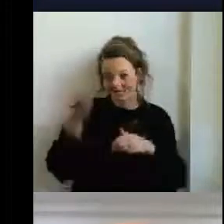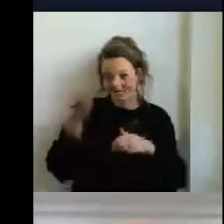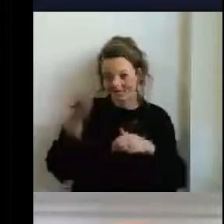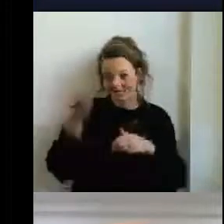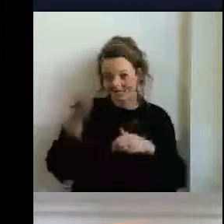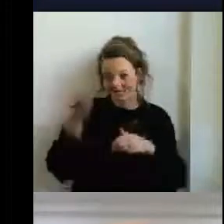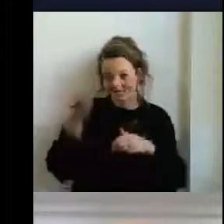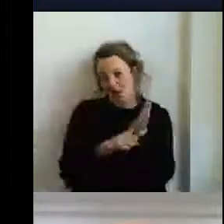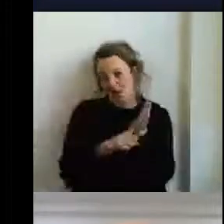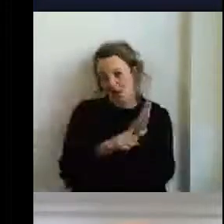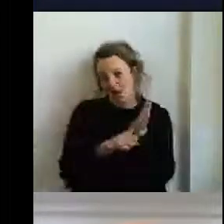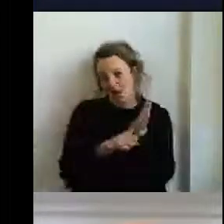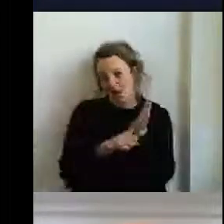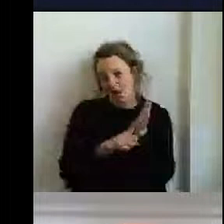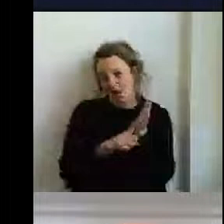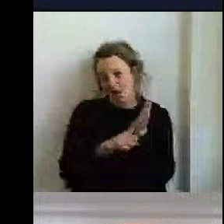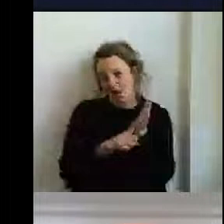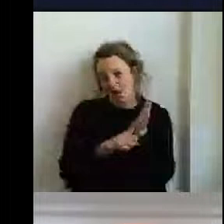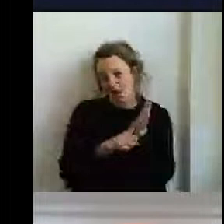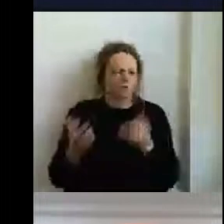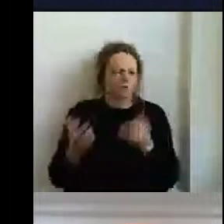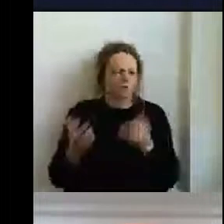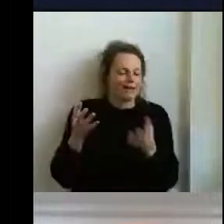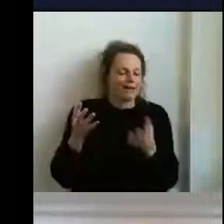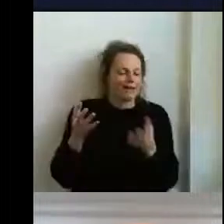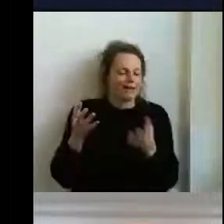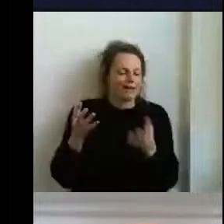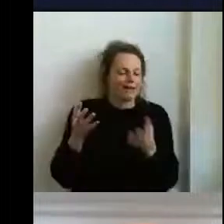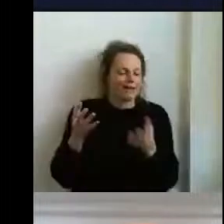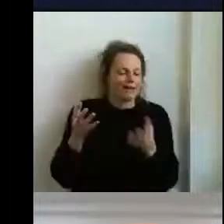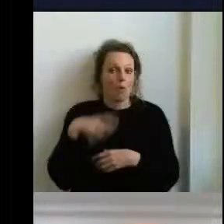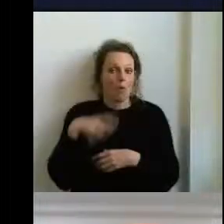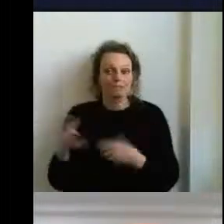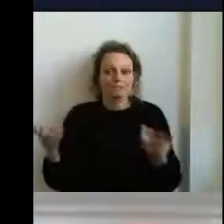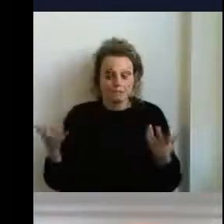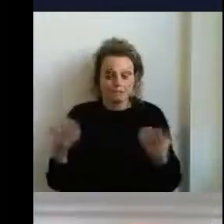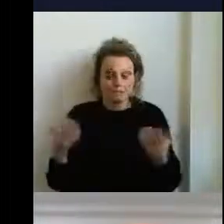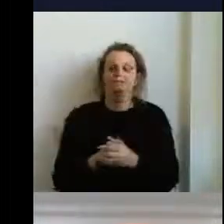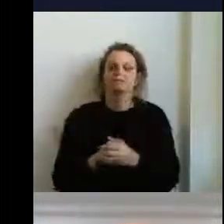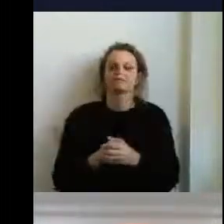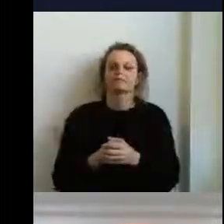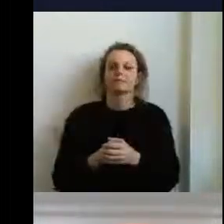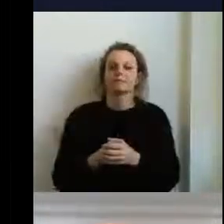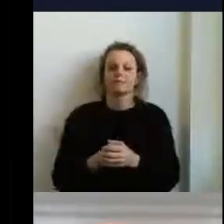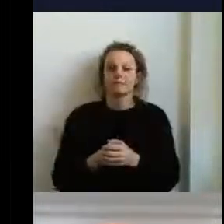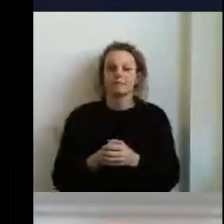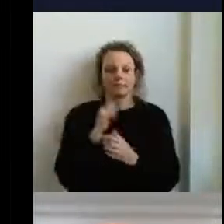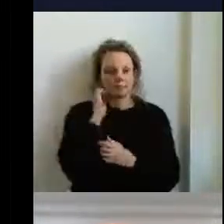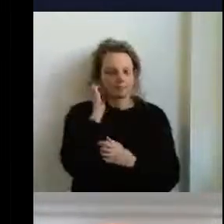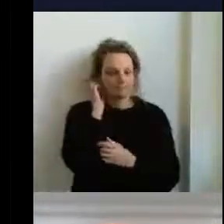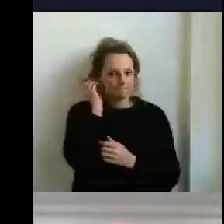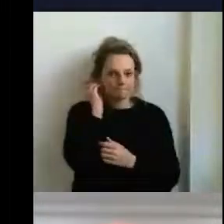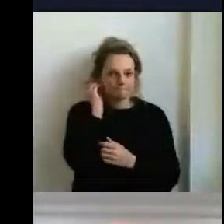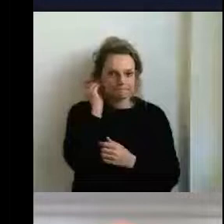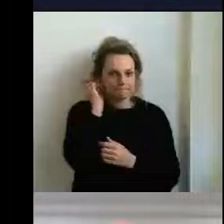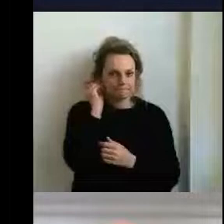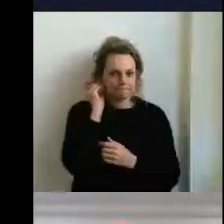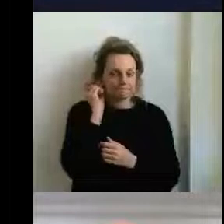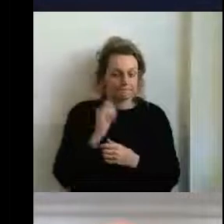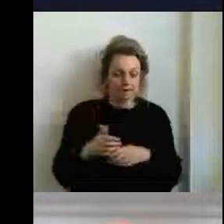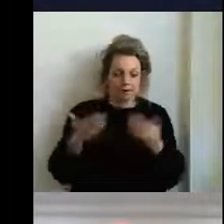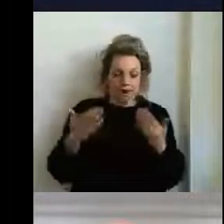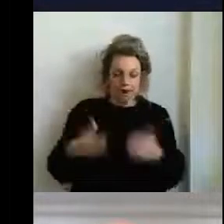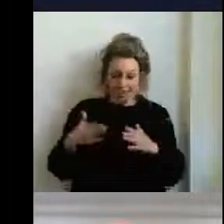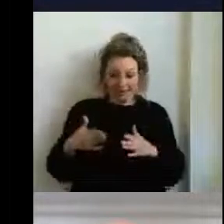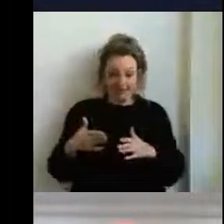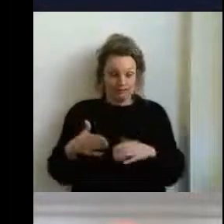opposed to like that really bright white experience. Yeah. Yeah. Okay. Well, one of the great things is, you know, I had the opportunity to work with the designers of